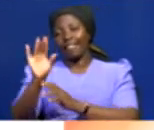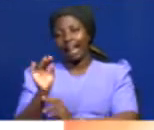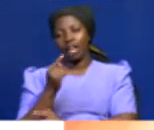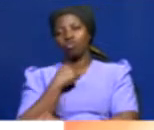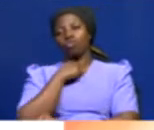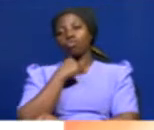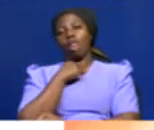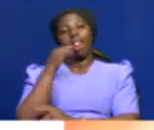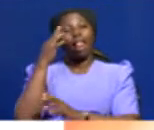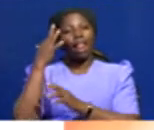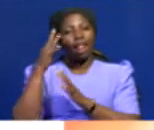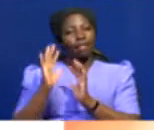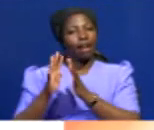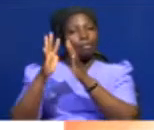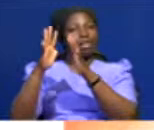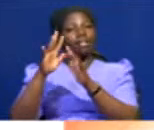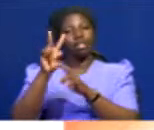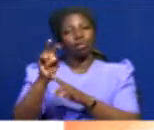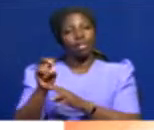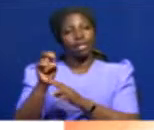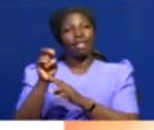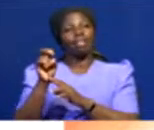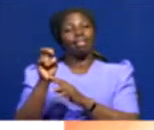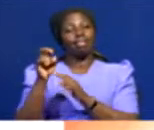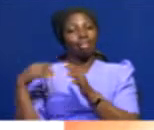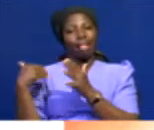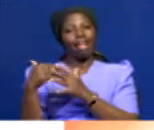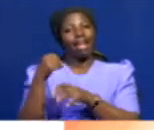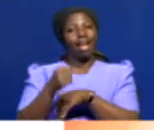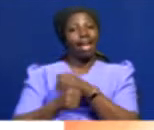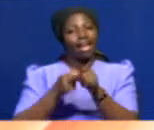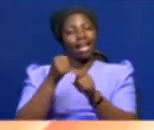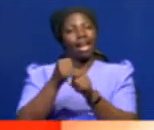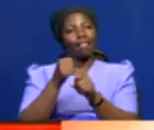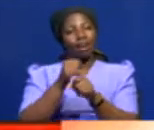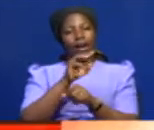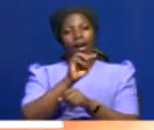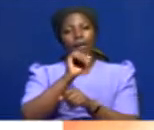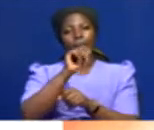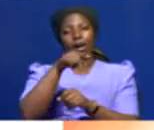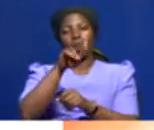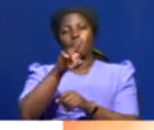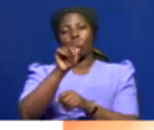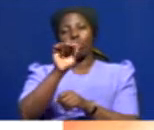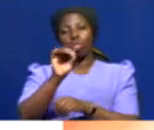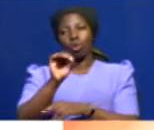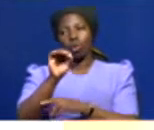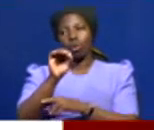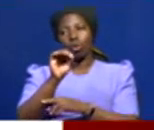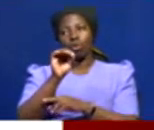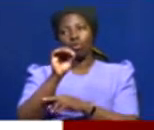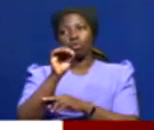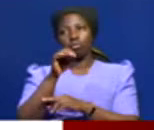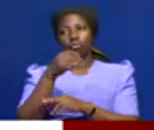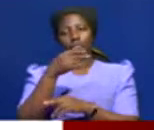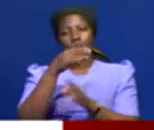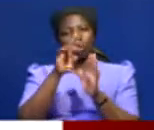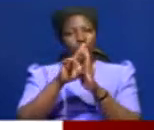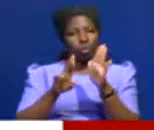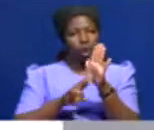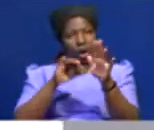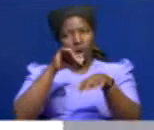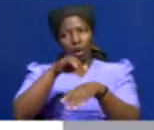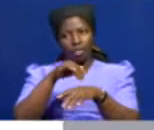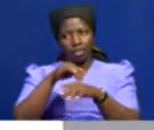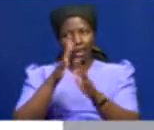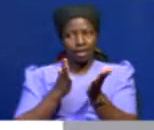is commemorating the 20th anniversary of the Maputo Protocol on the rights of women in Africa.